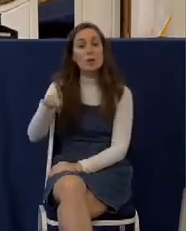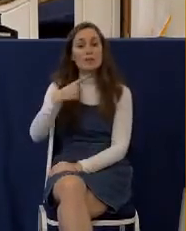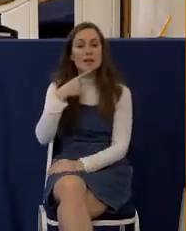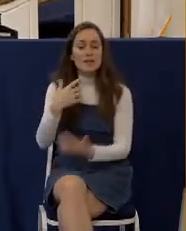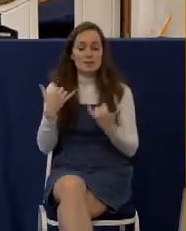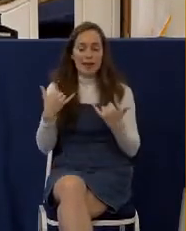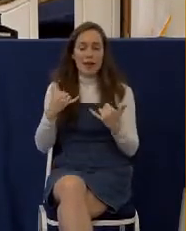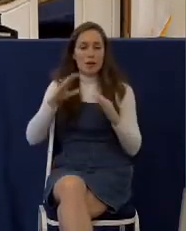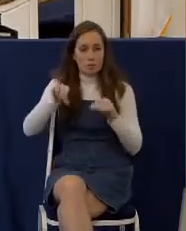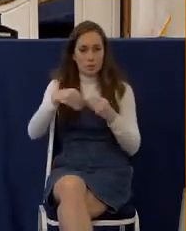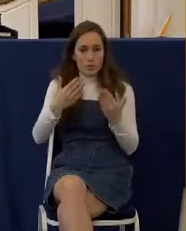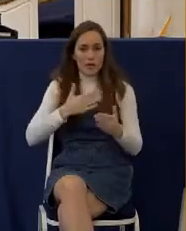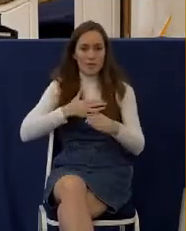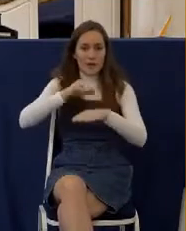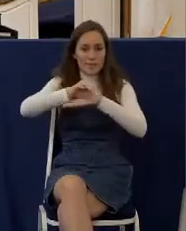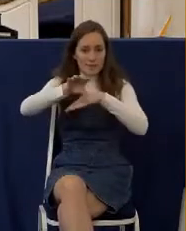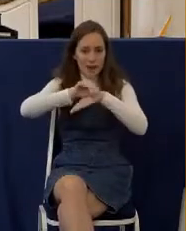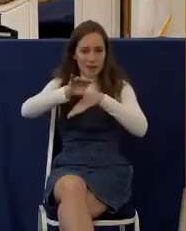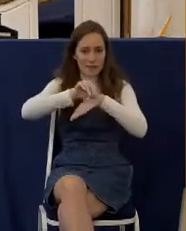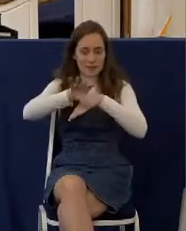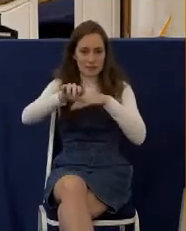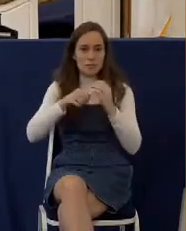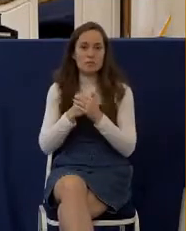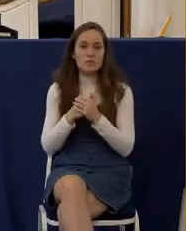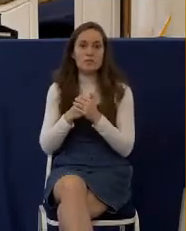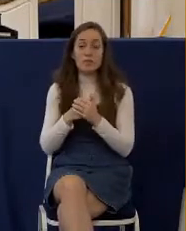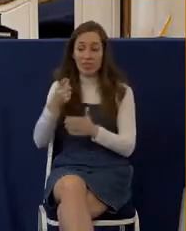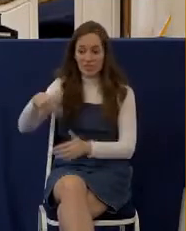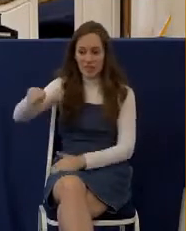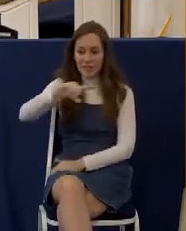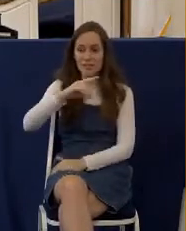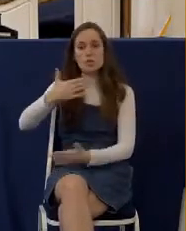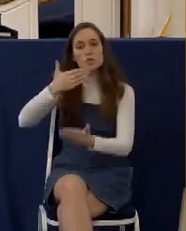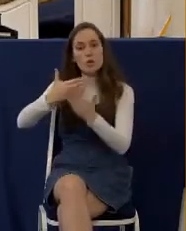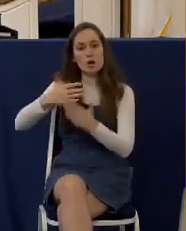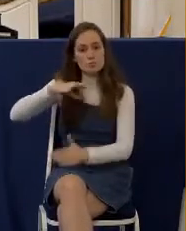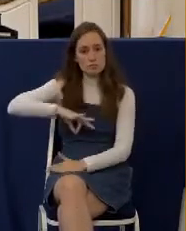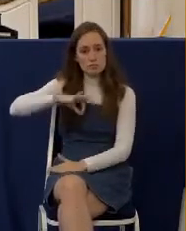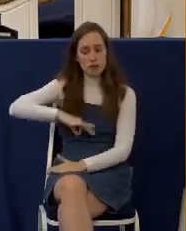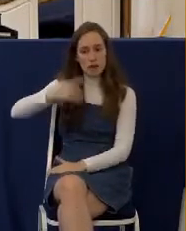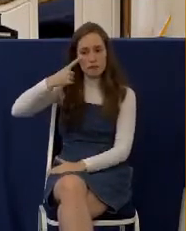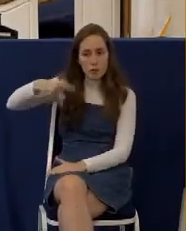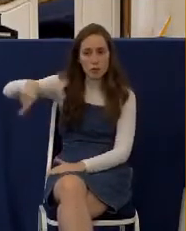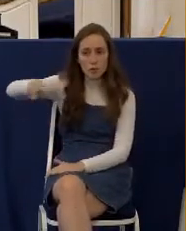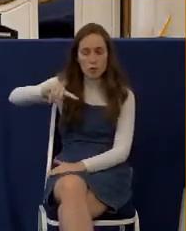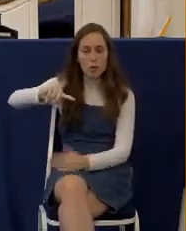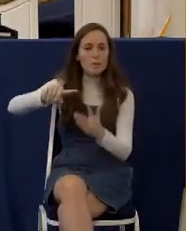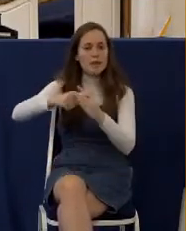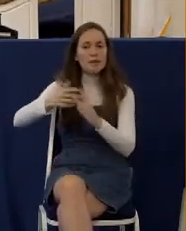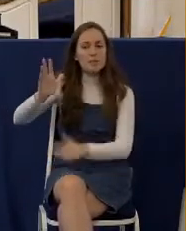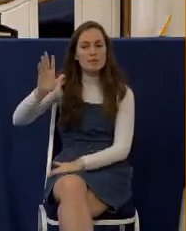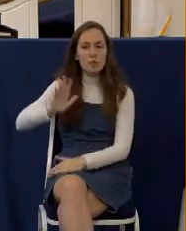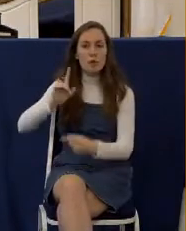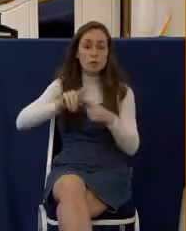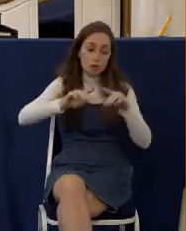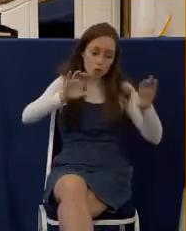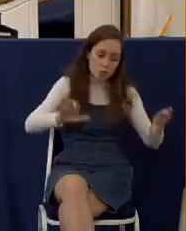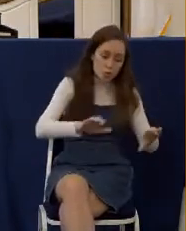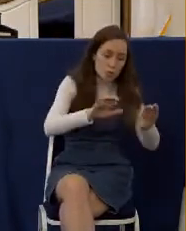my advice to you, that this is expedient for you who have begun before not only to do but also to